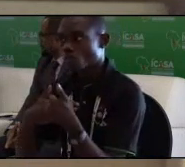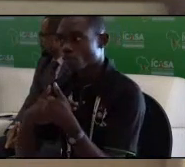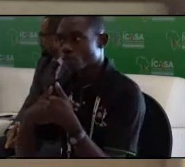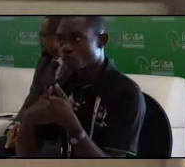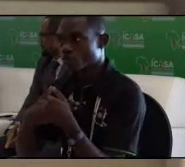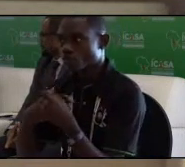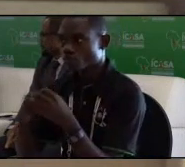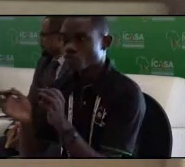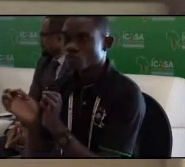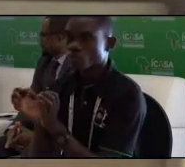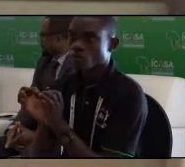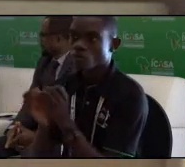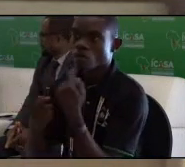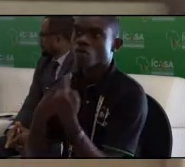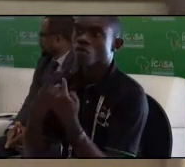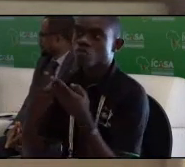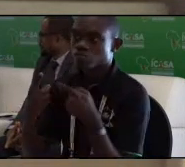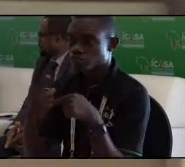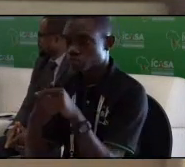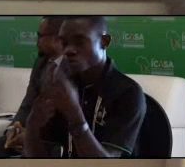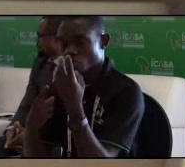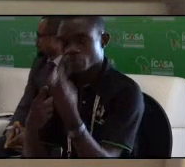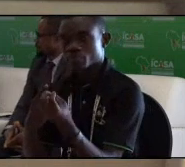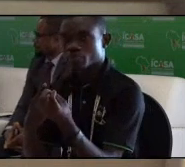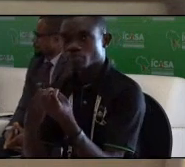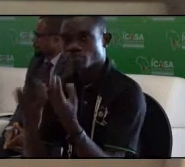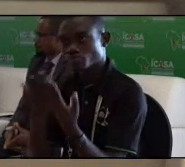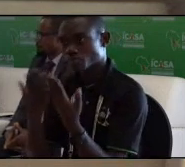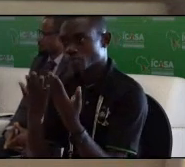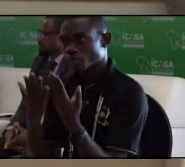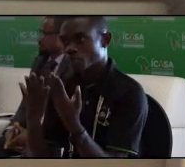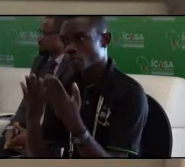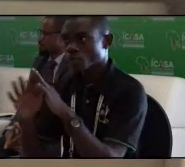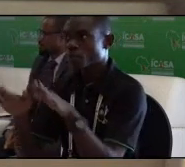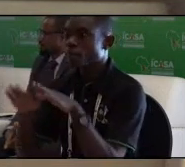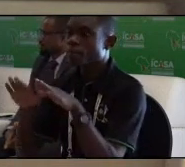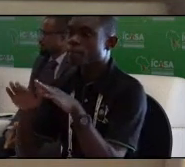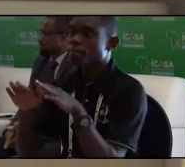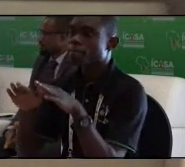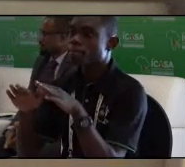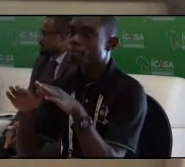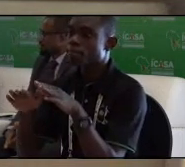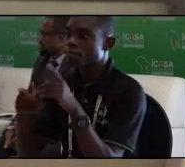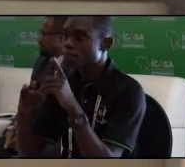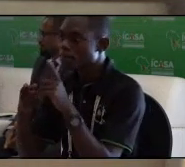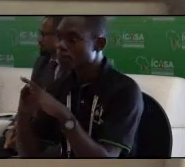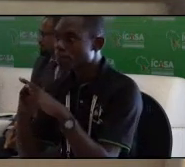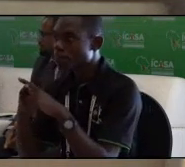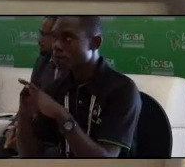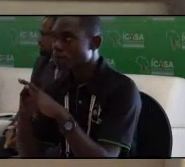sector markets, especially the drug shops, the supermarket, and